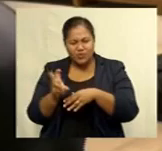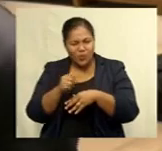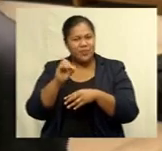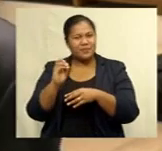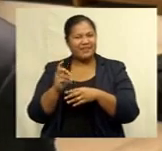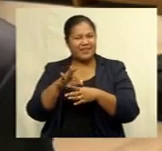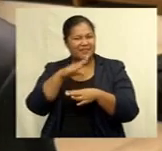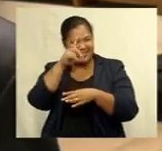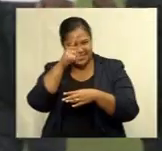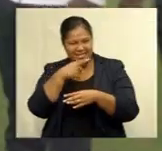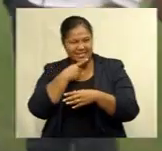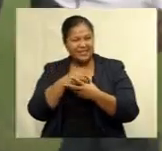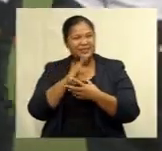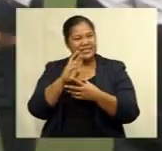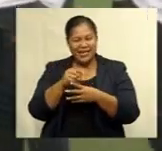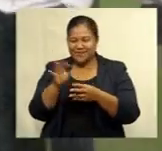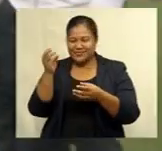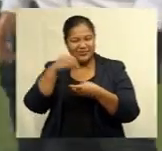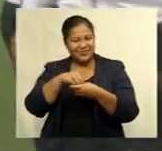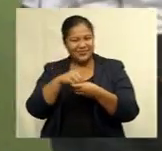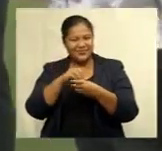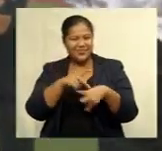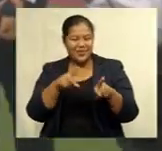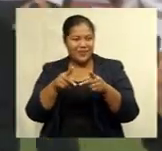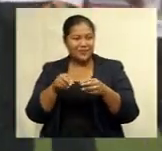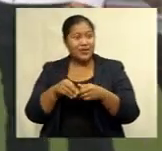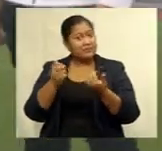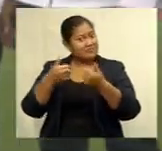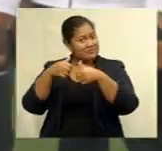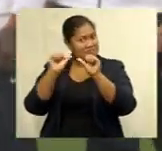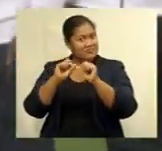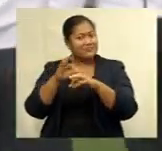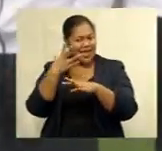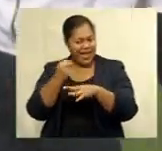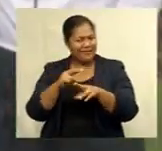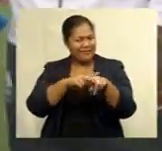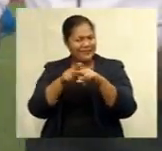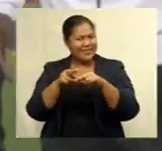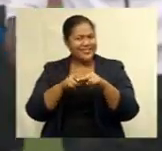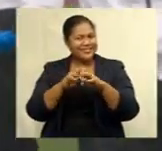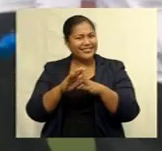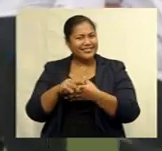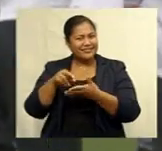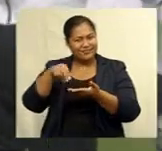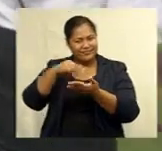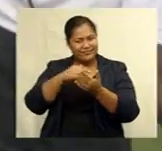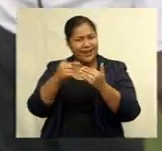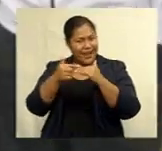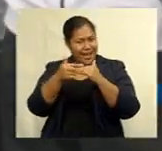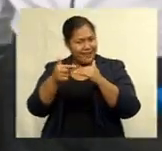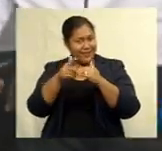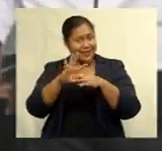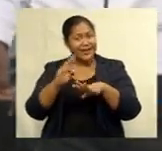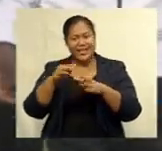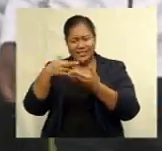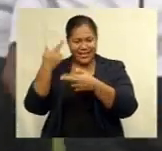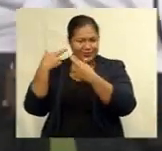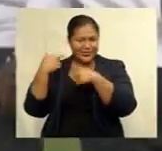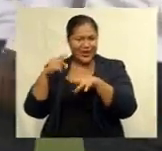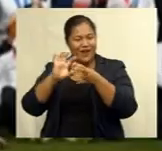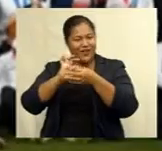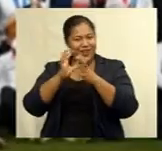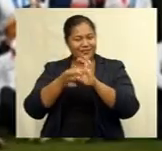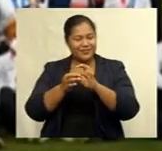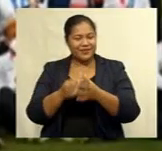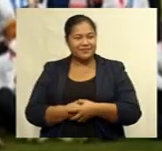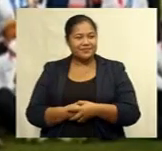they weren't able to perform. A successful outing, earning Fiji's best ranking yet in the history of the Olympics.